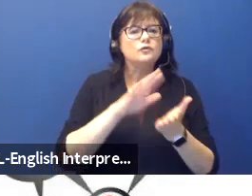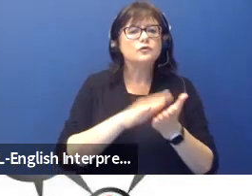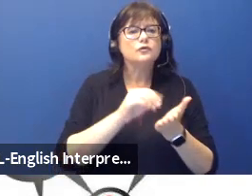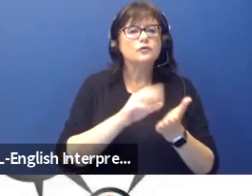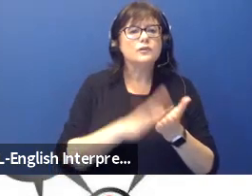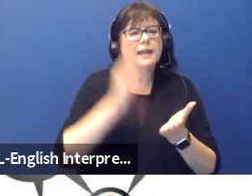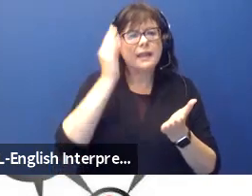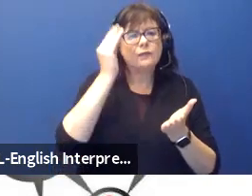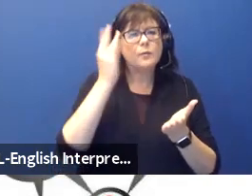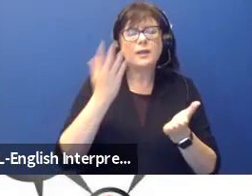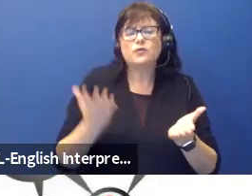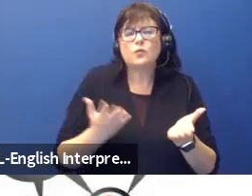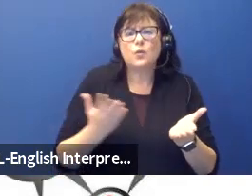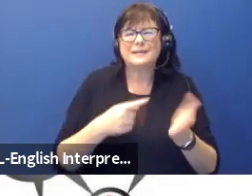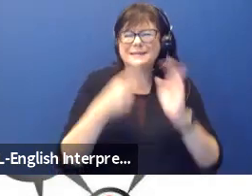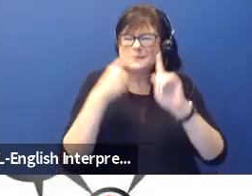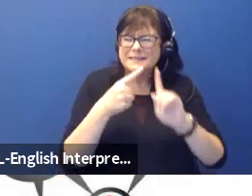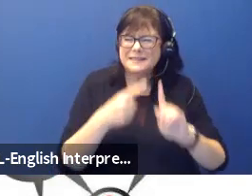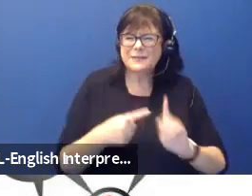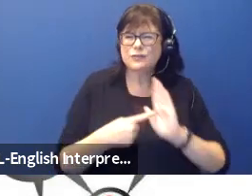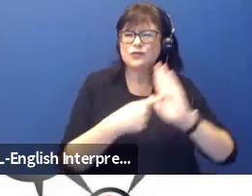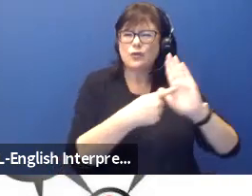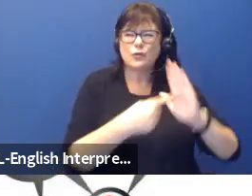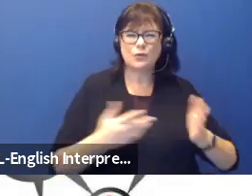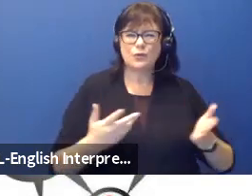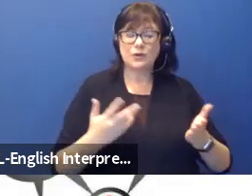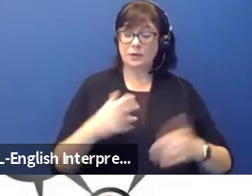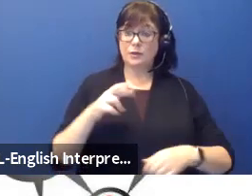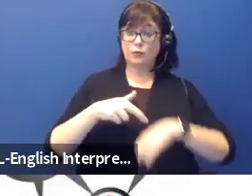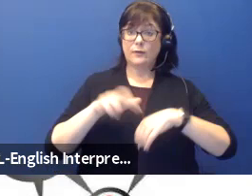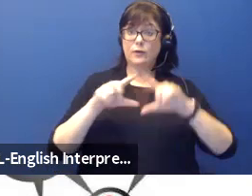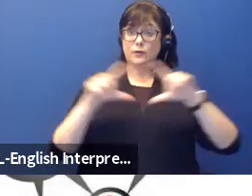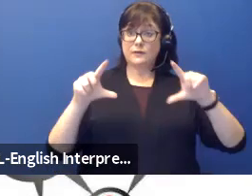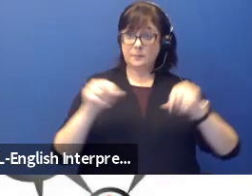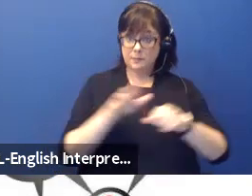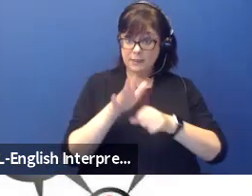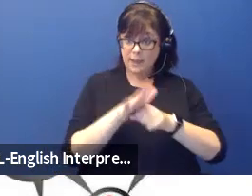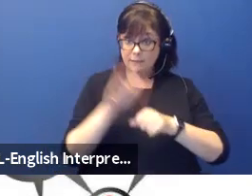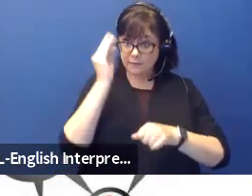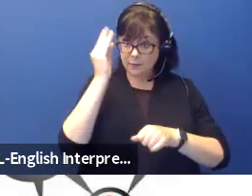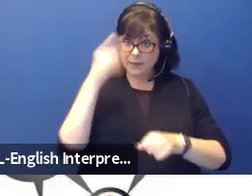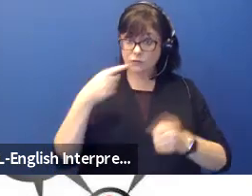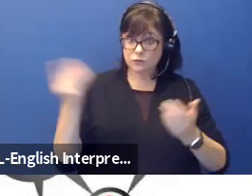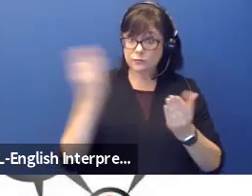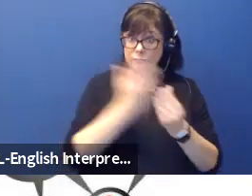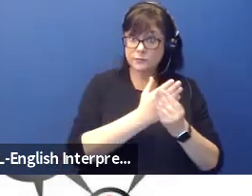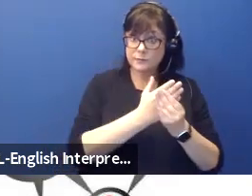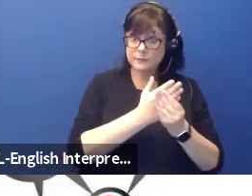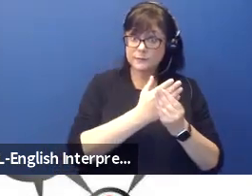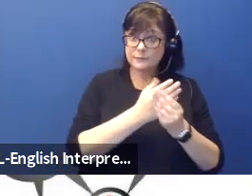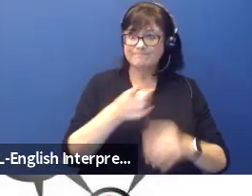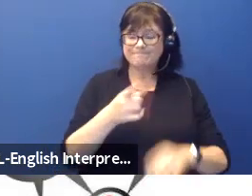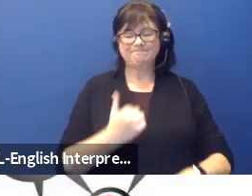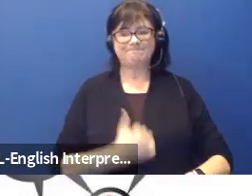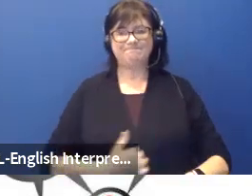enough? I feel, Mike, it's unfortunate to say that it varies a little bit among ETCs across the